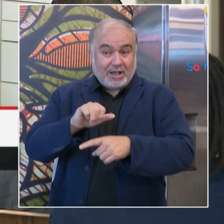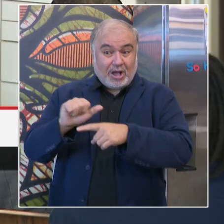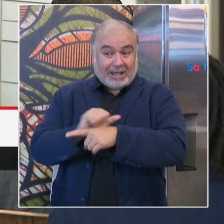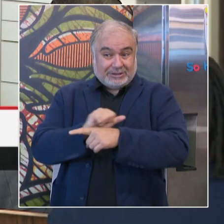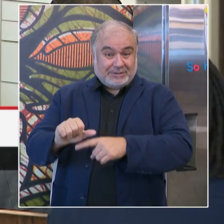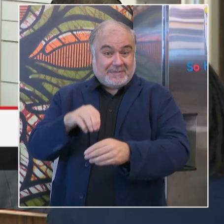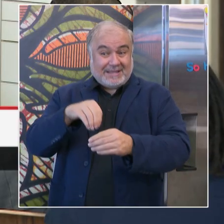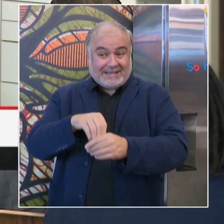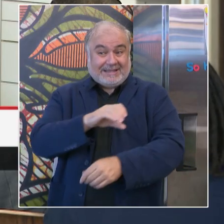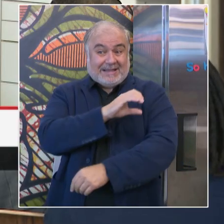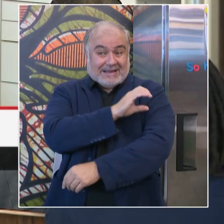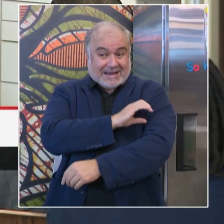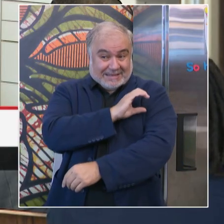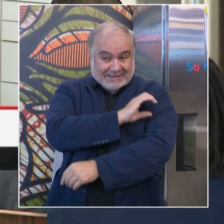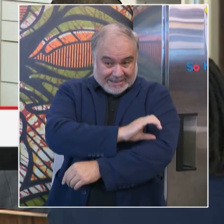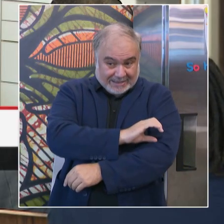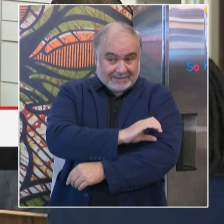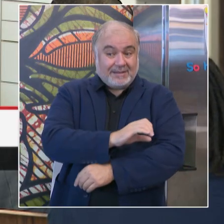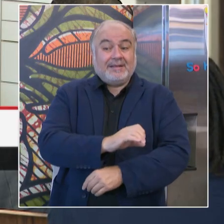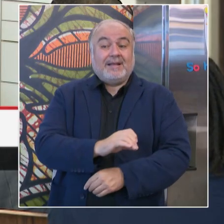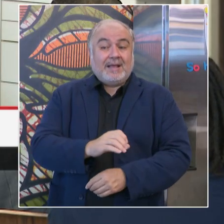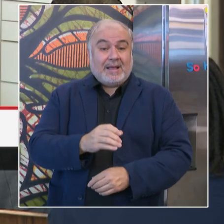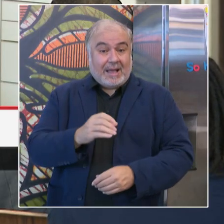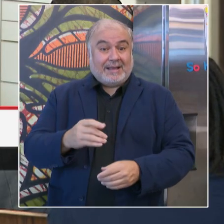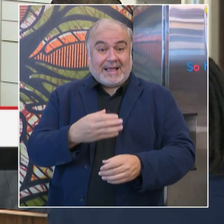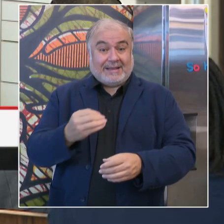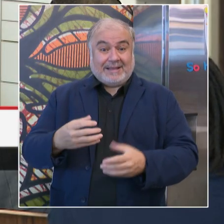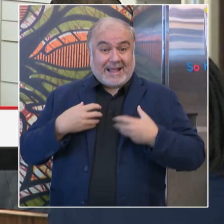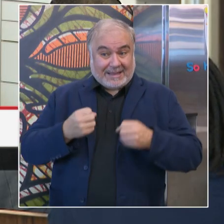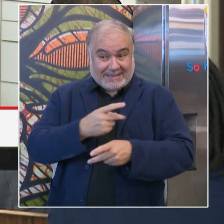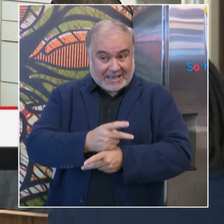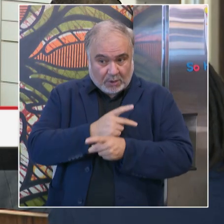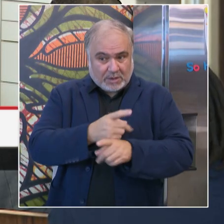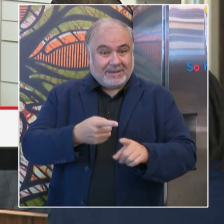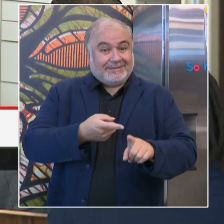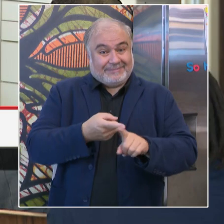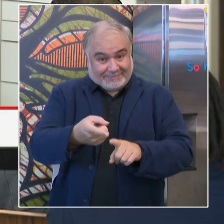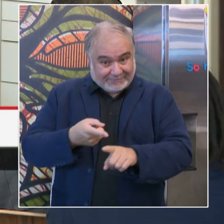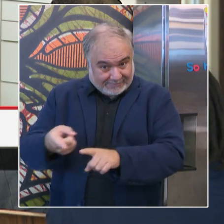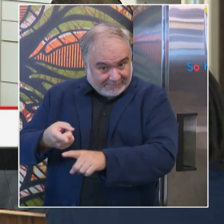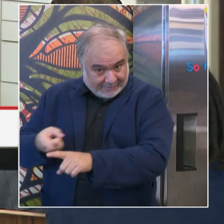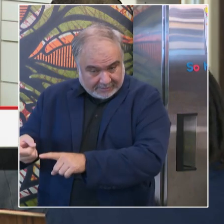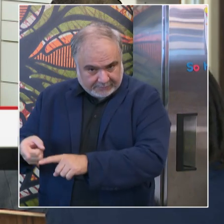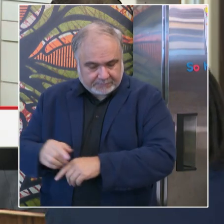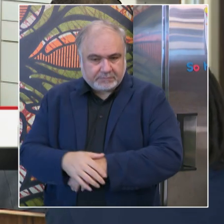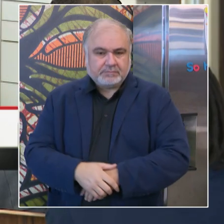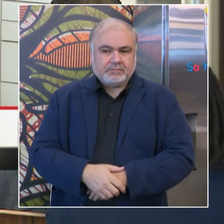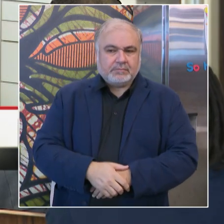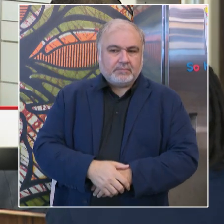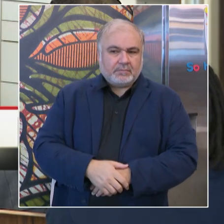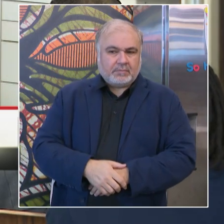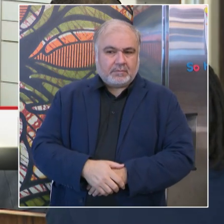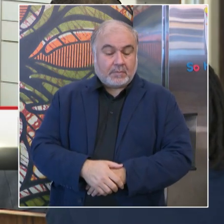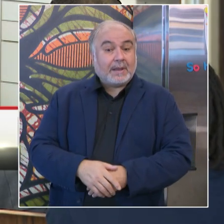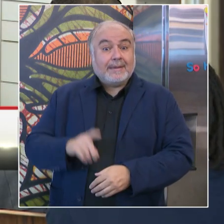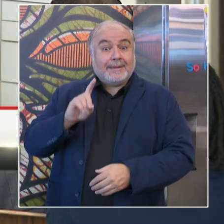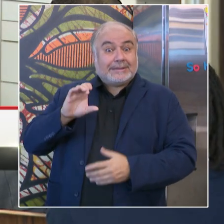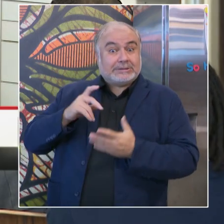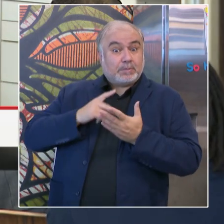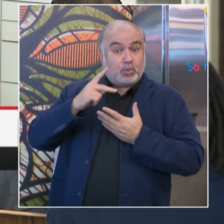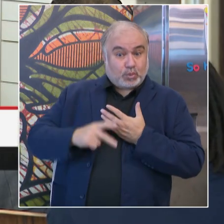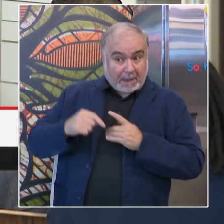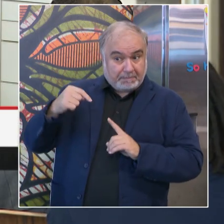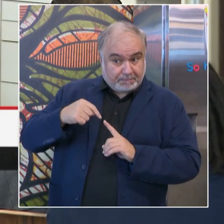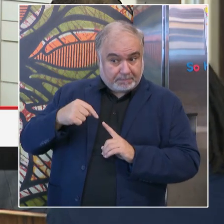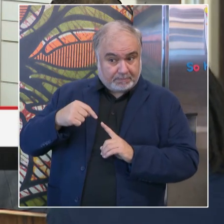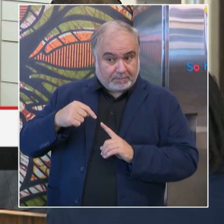DC Hospital Association is proud to partner with DC CityWorks DC on the DCO program. And while DCHA is focused on